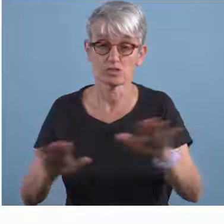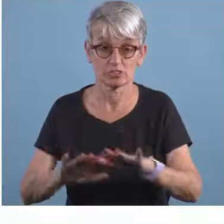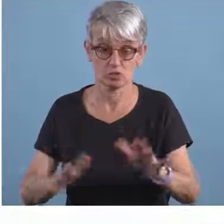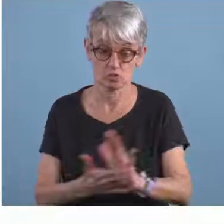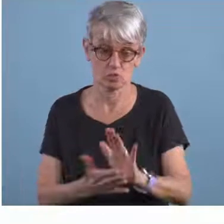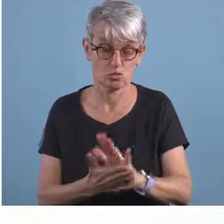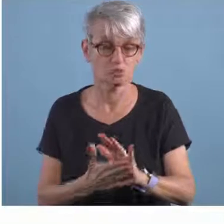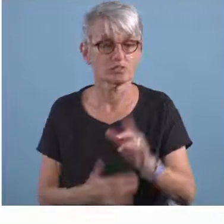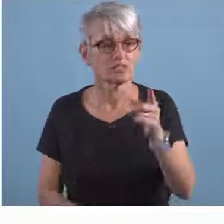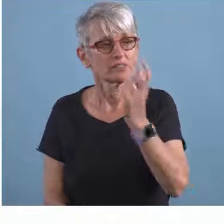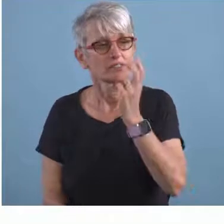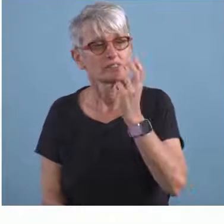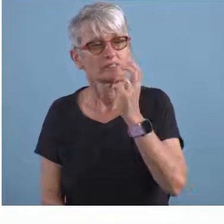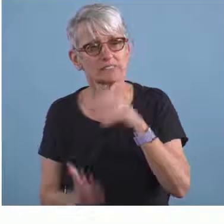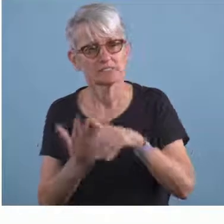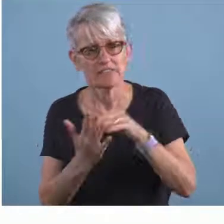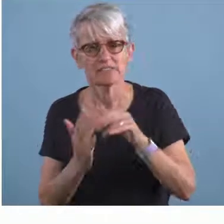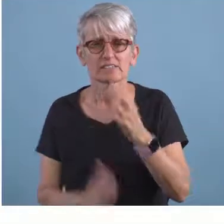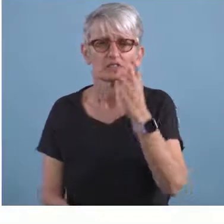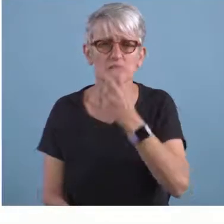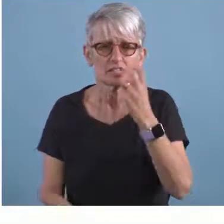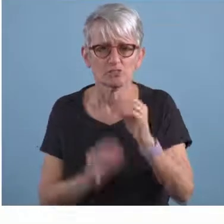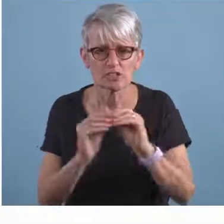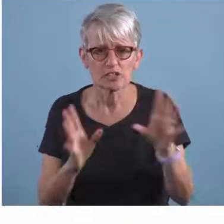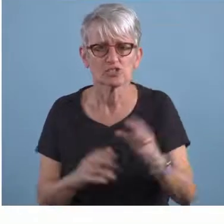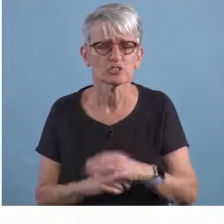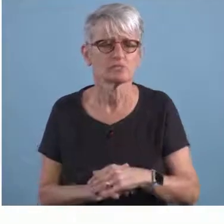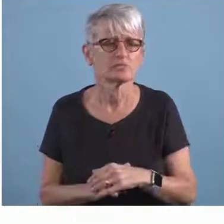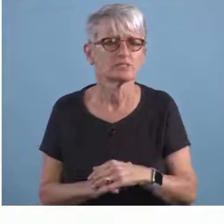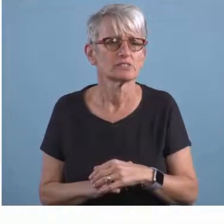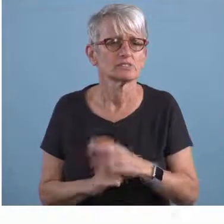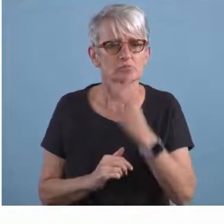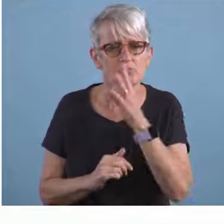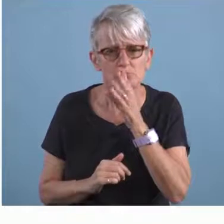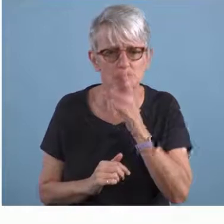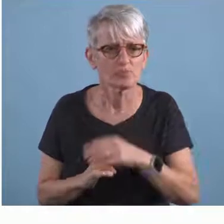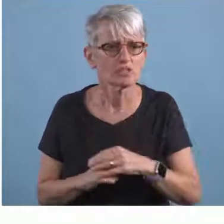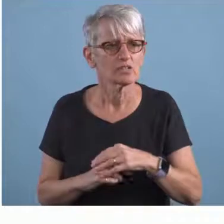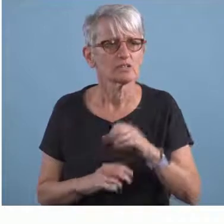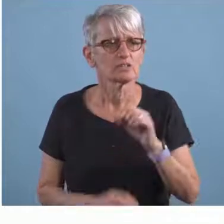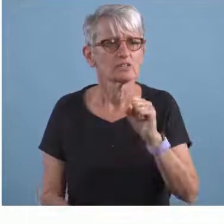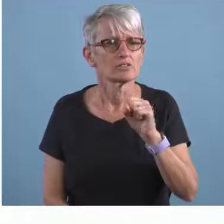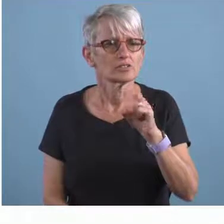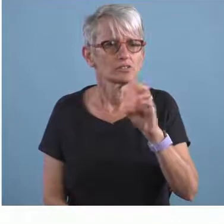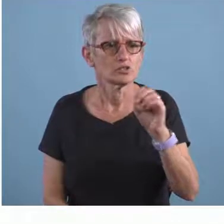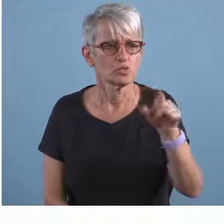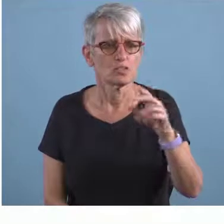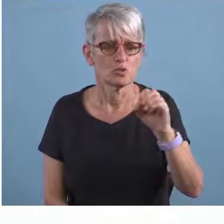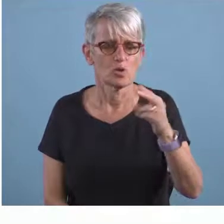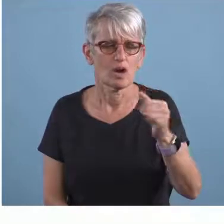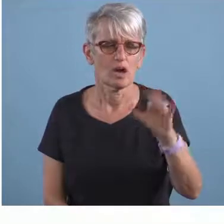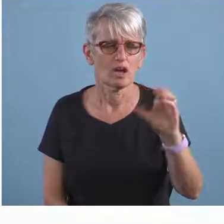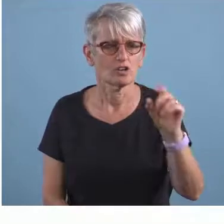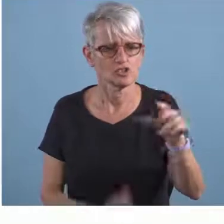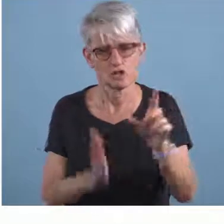on speech production or speech articulation. Sue Grogan Johnson in Ohio has